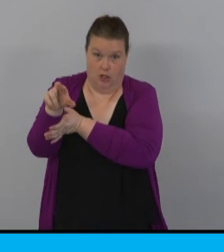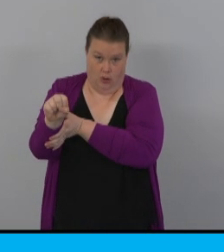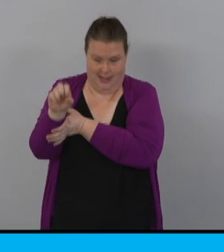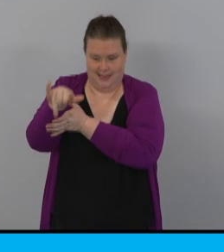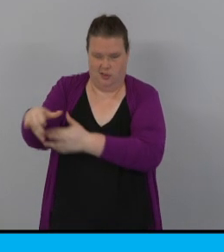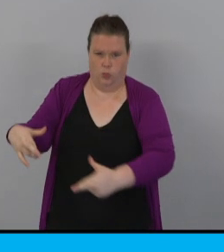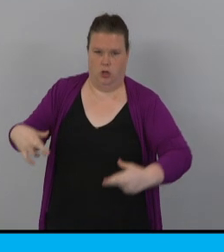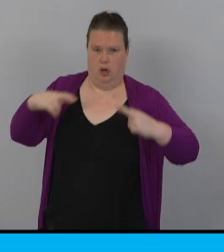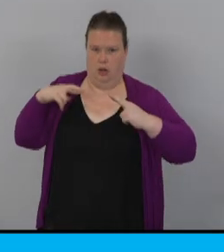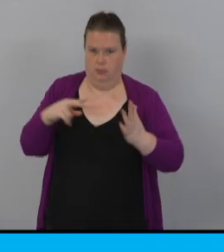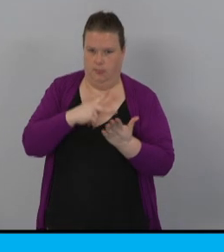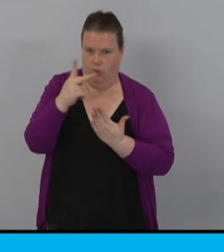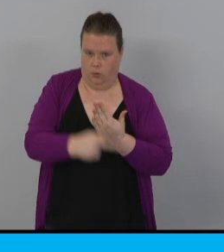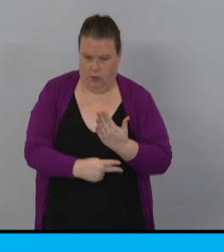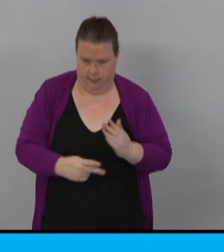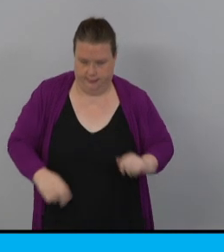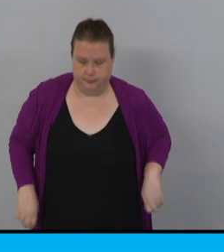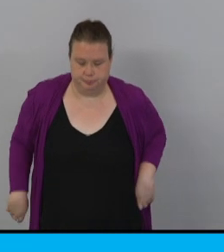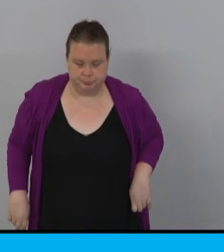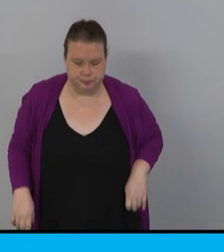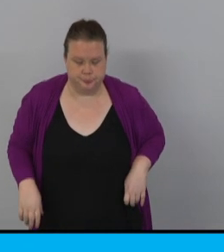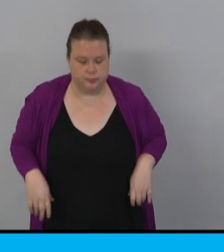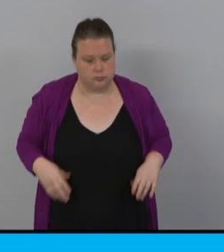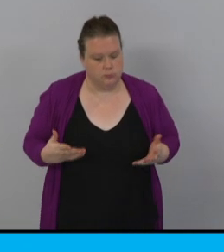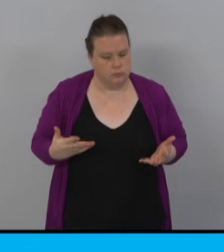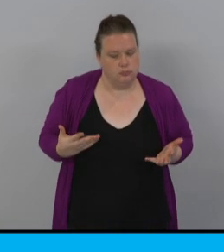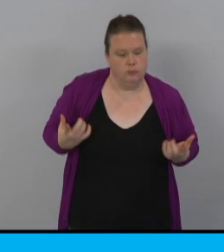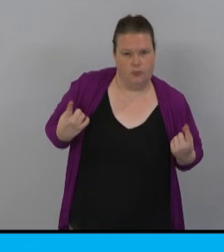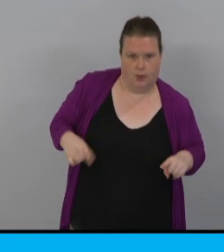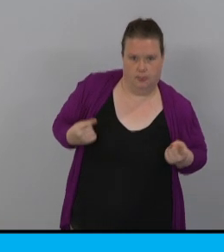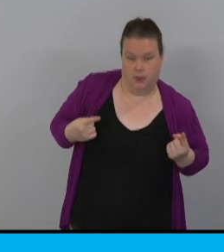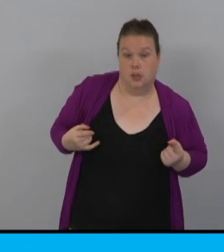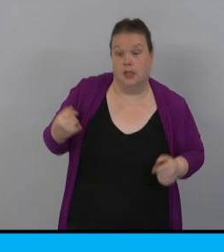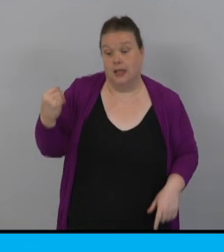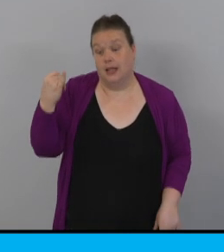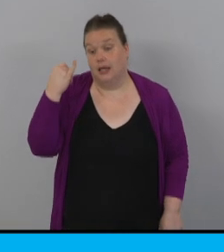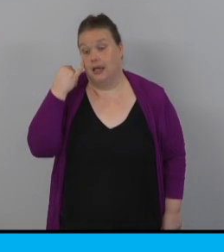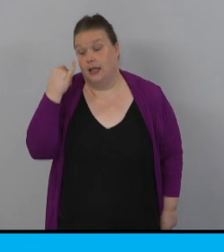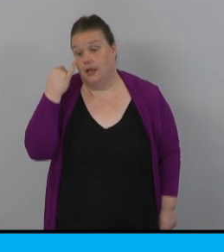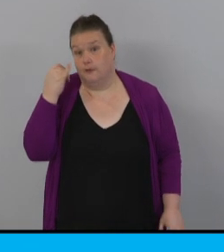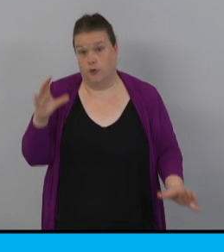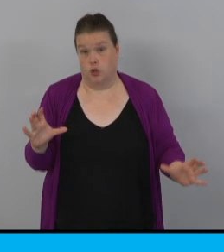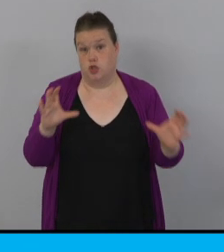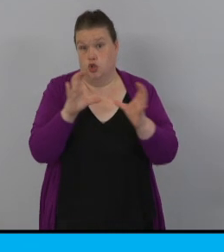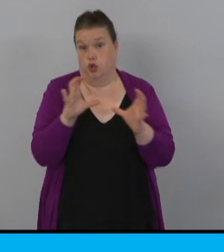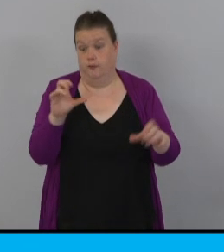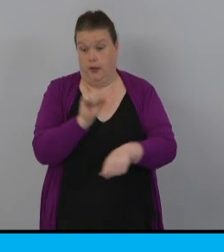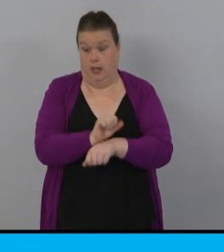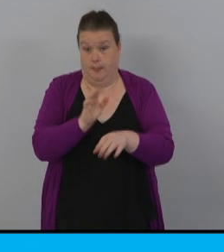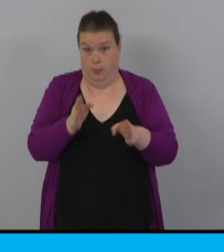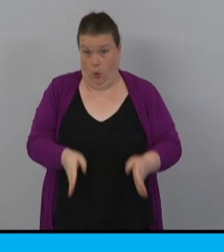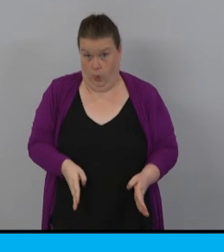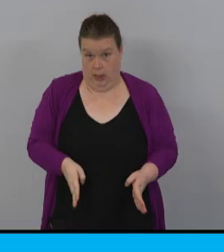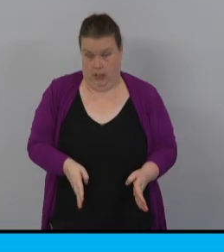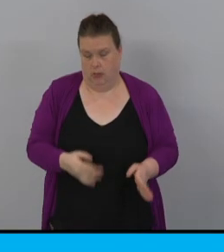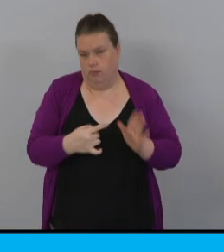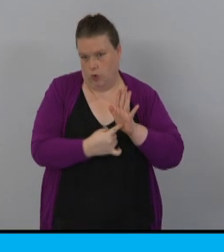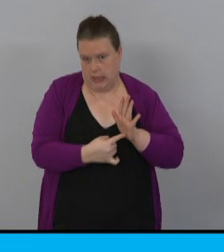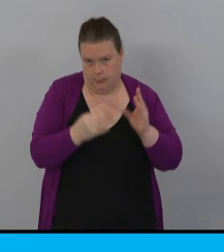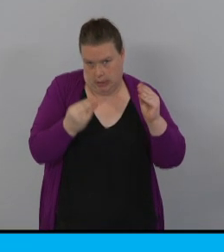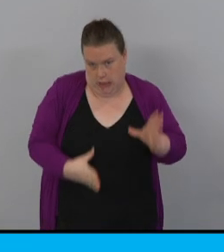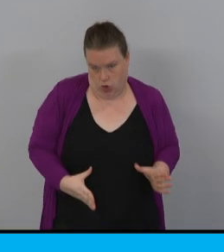program. The way it basically works is if you're a certified employee, like a teacher, whatever, they will